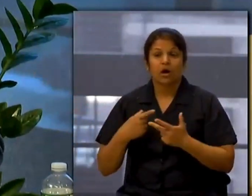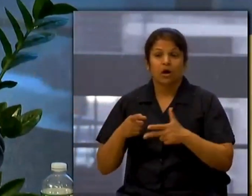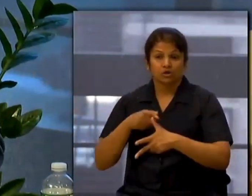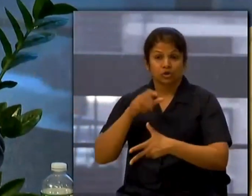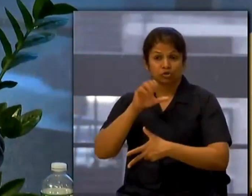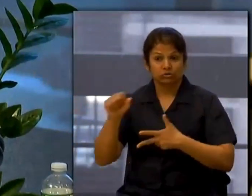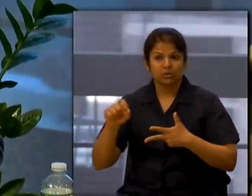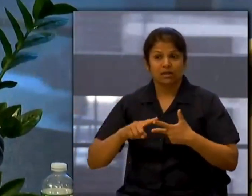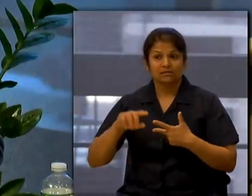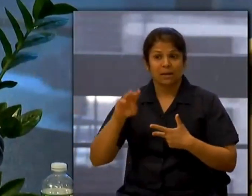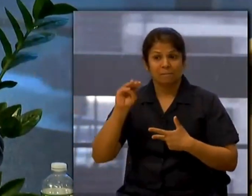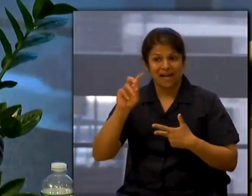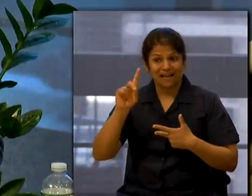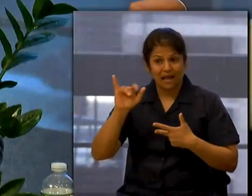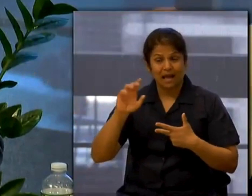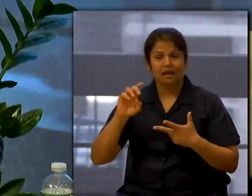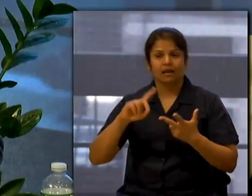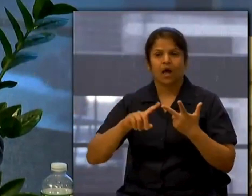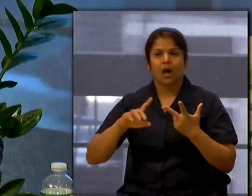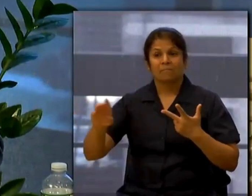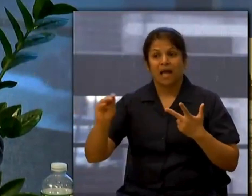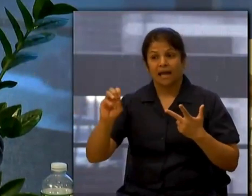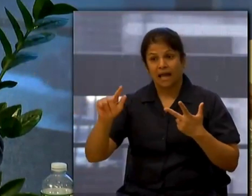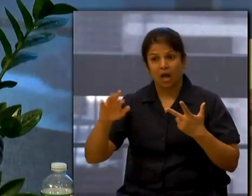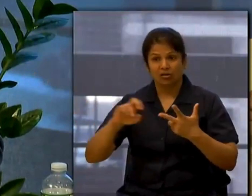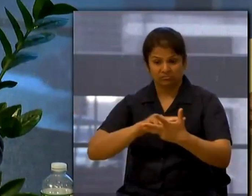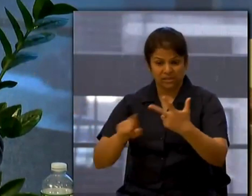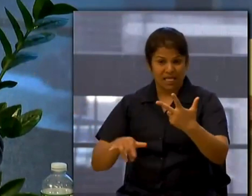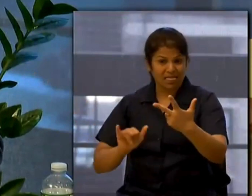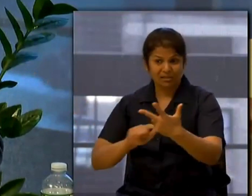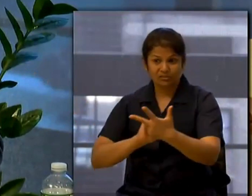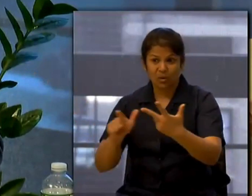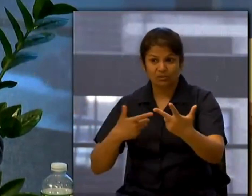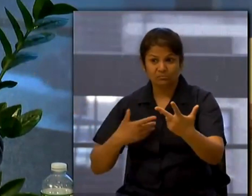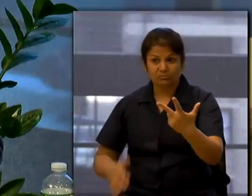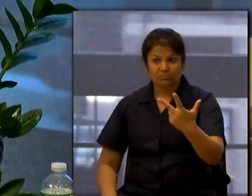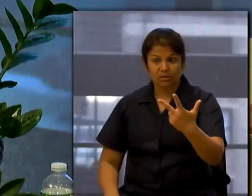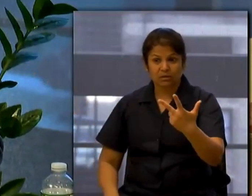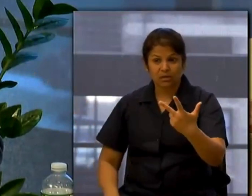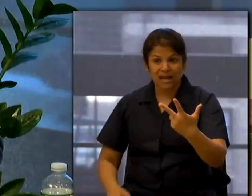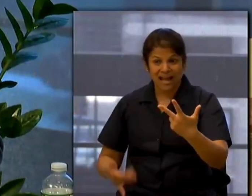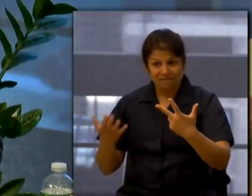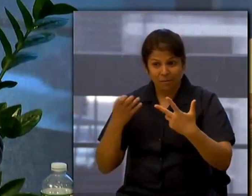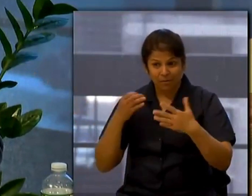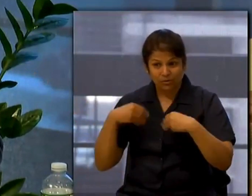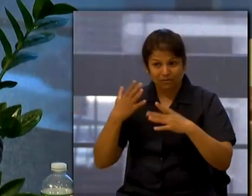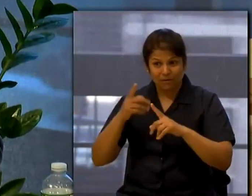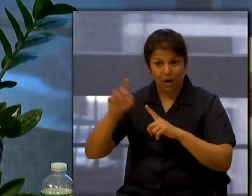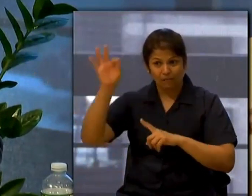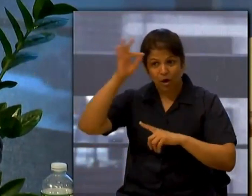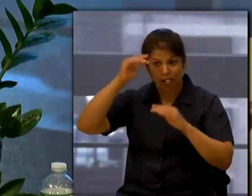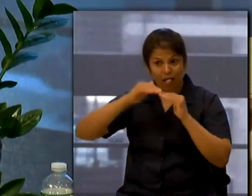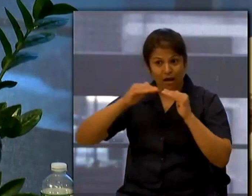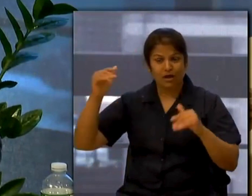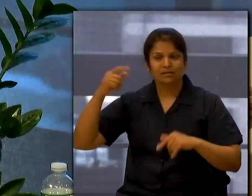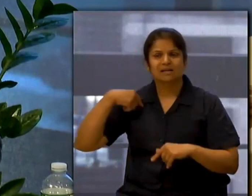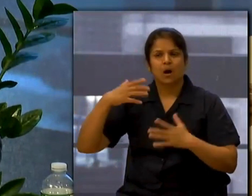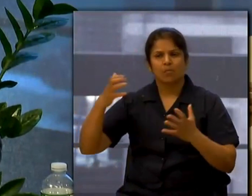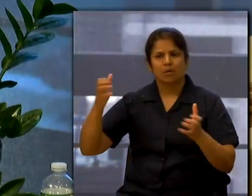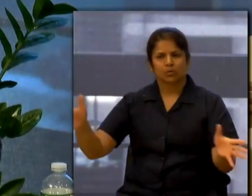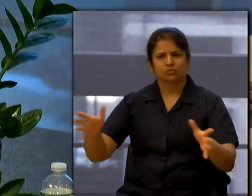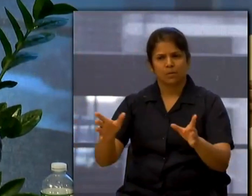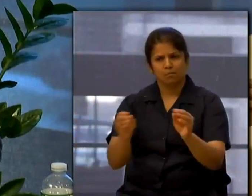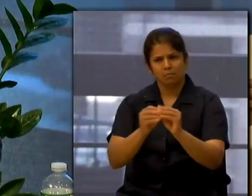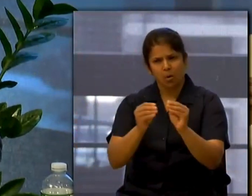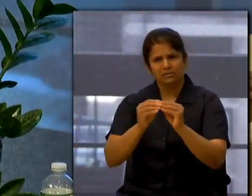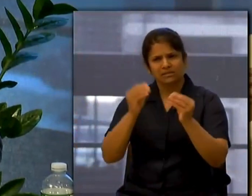for getting services at the federal level. And so I just want to make a plug for data collection as part